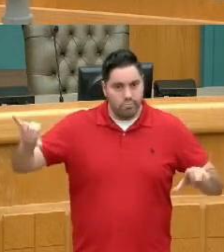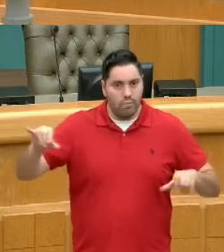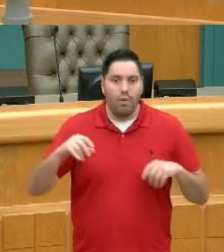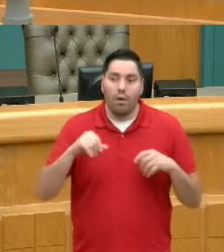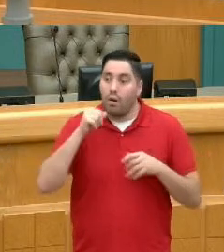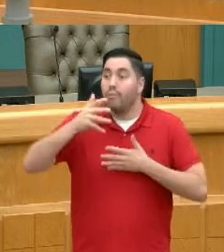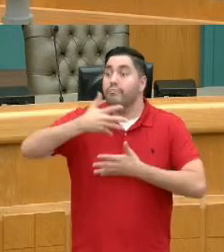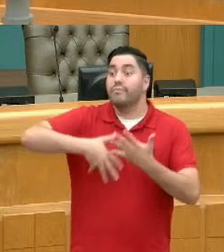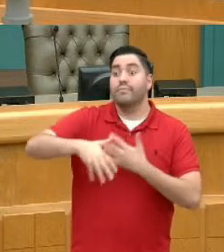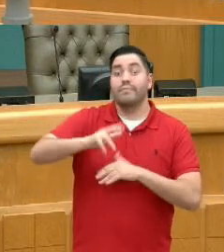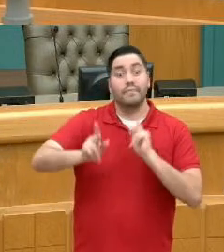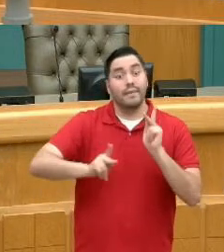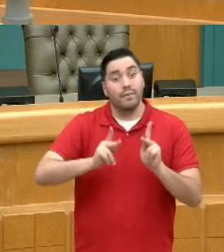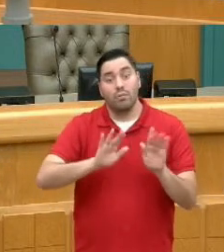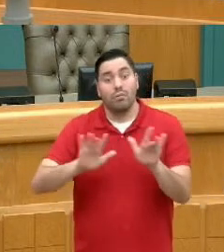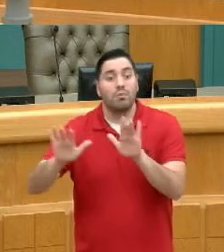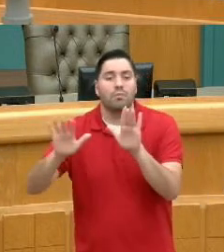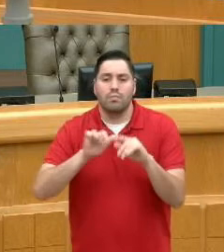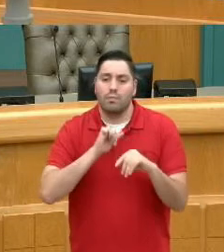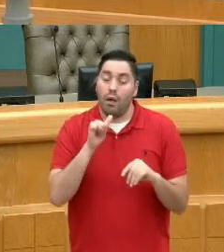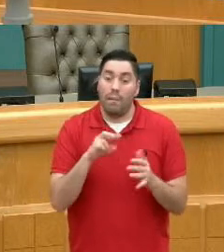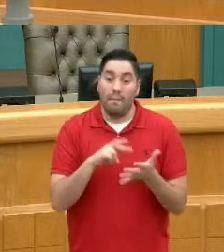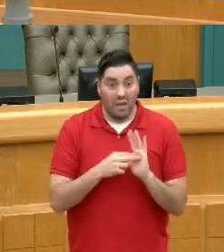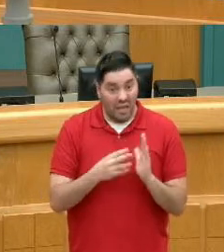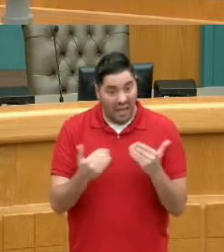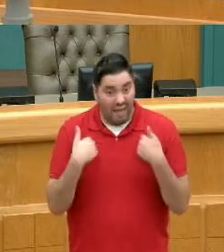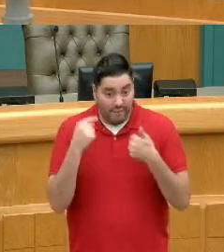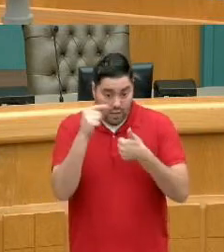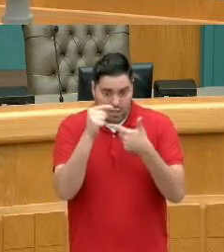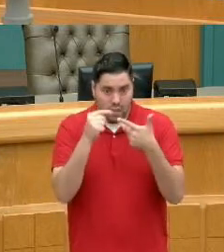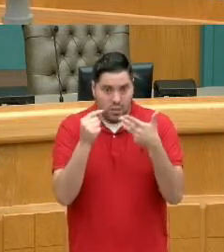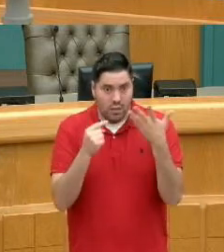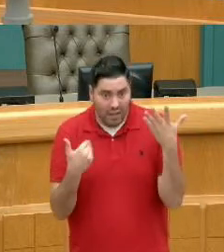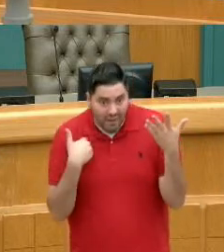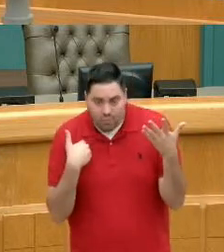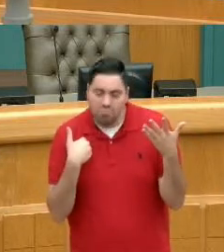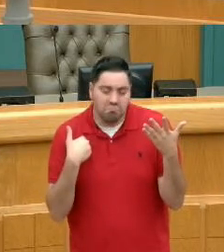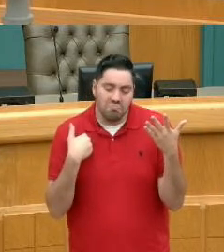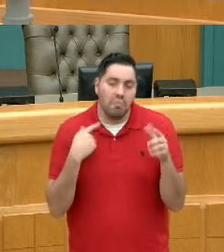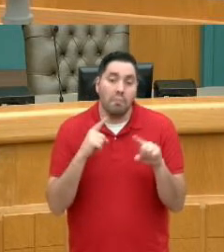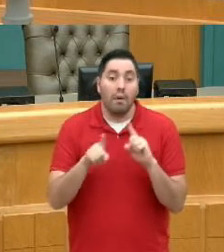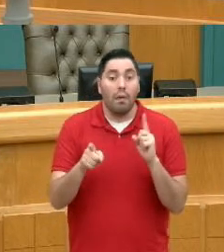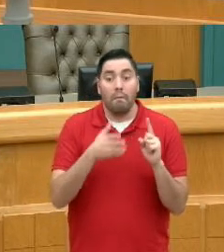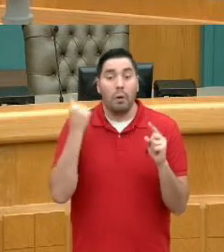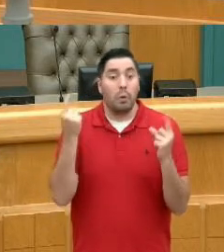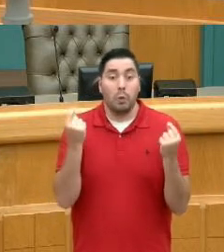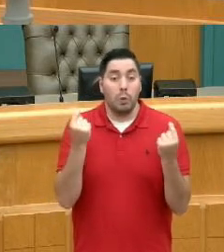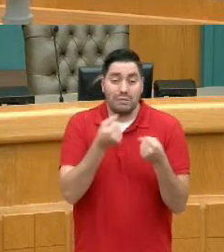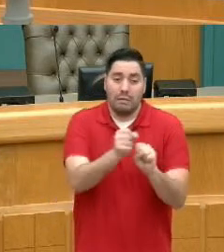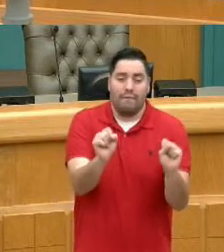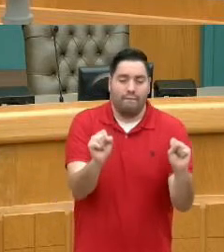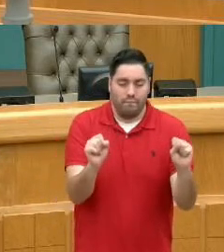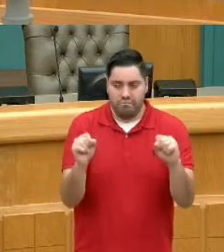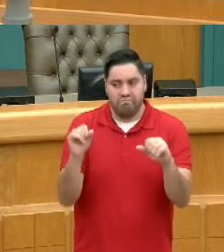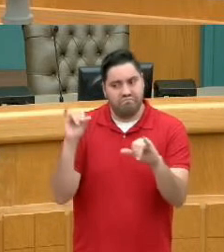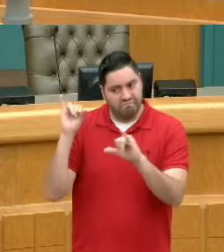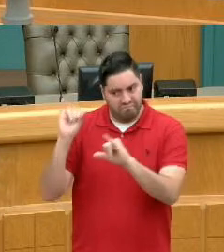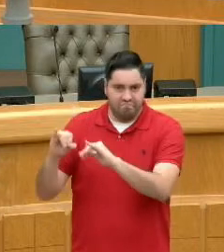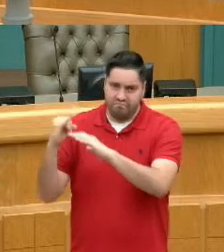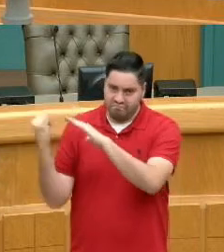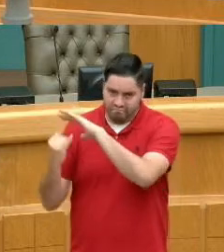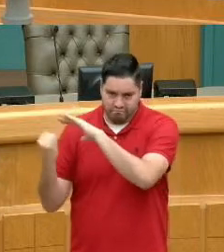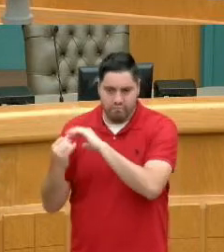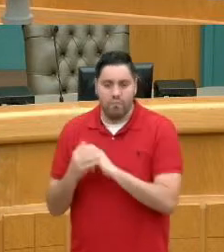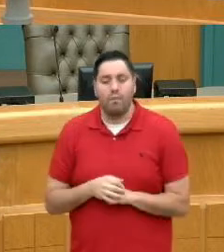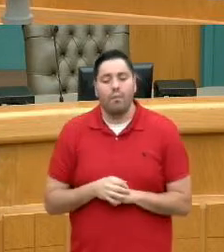interacting with others. They're not showing signs of having COVID, but our best practice is to keep them quarantined. And then on the fire side, there was